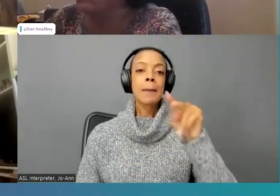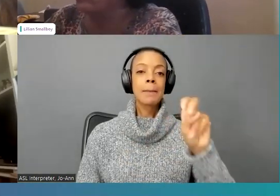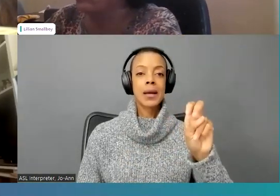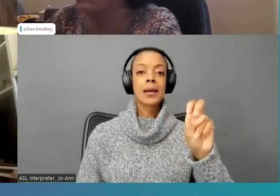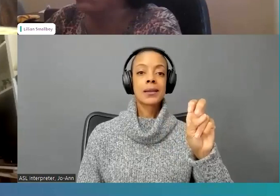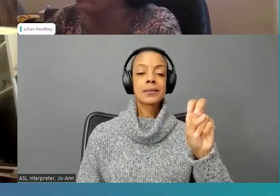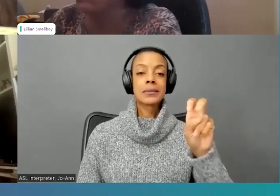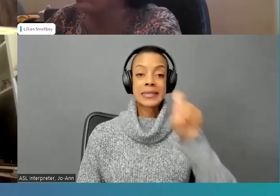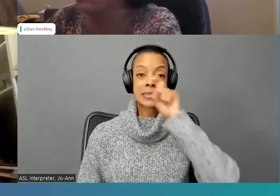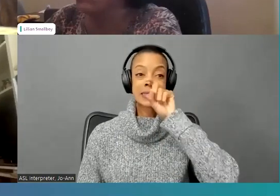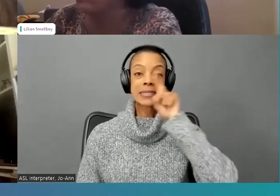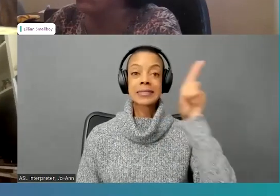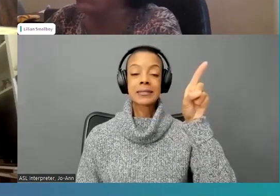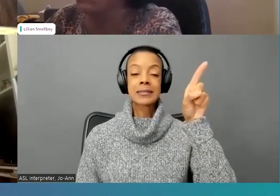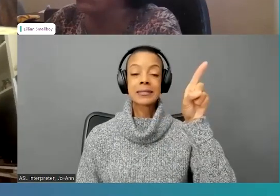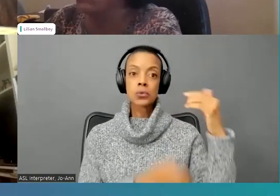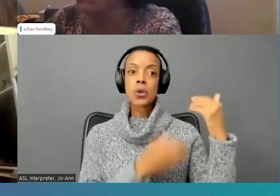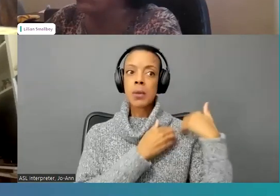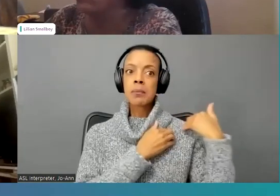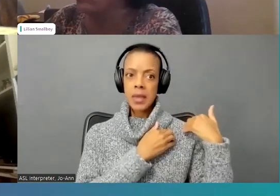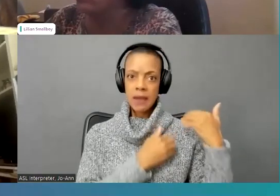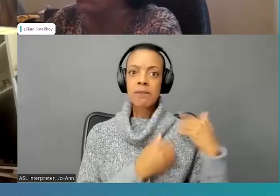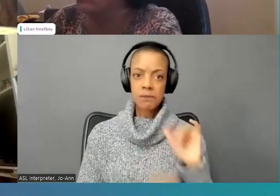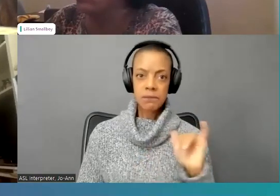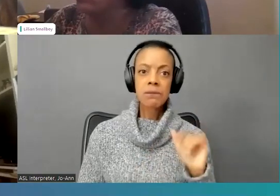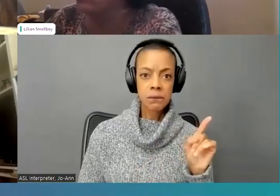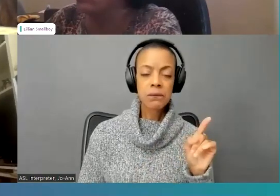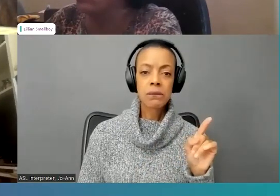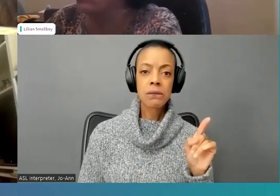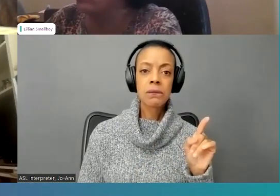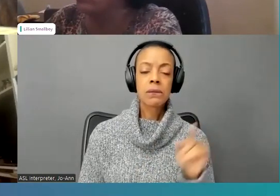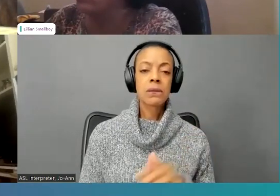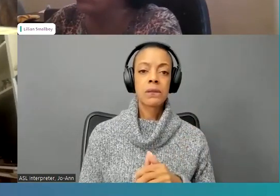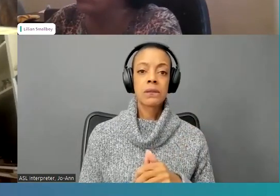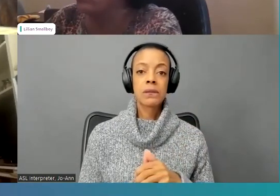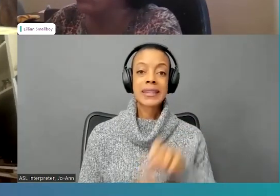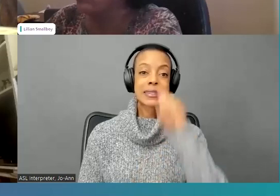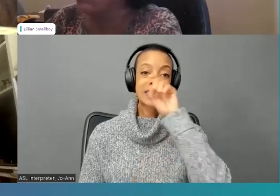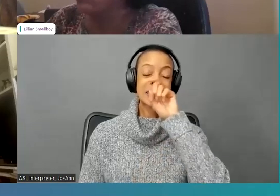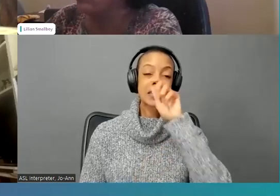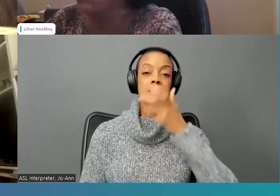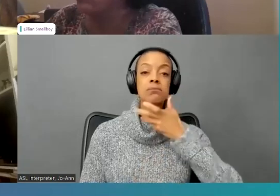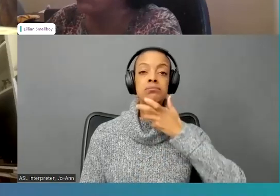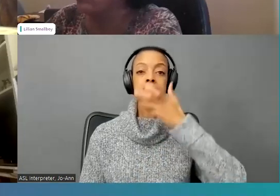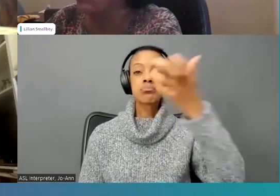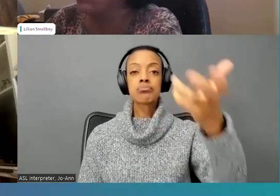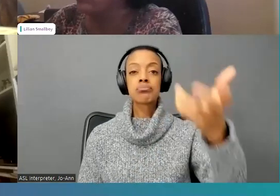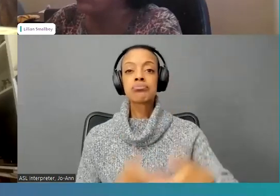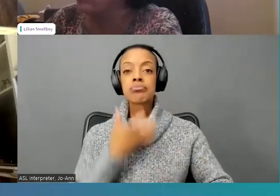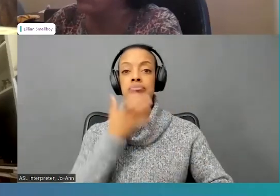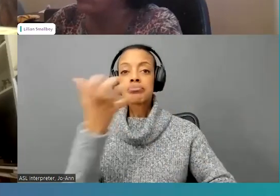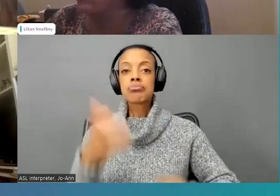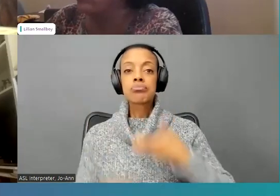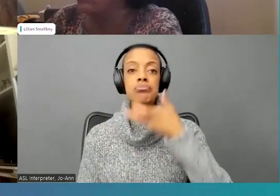its responsibility as well, as I mentioned, that it sends out a cry when there's dysfunction in